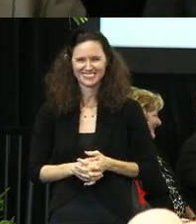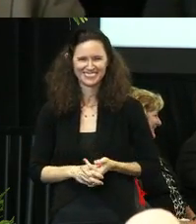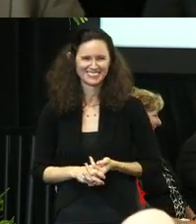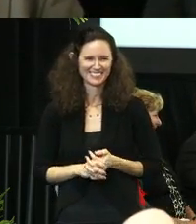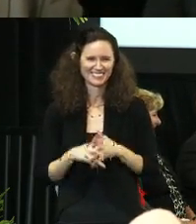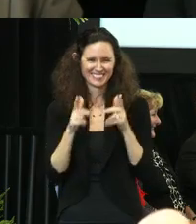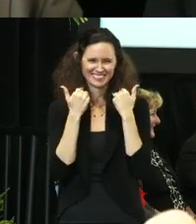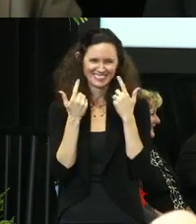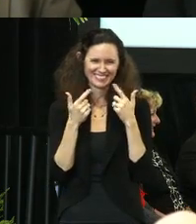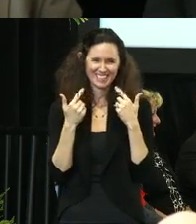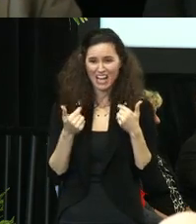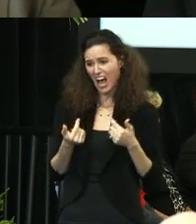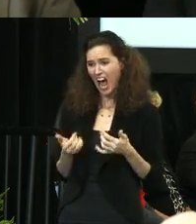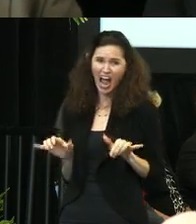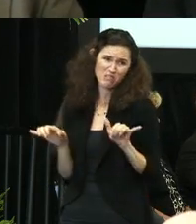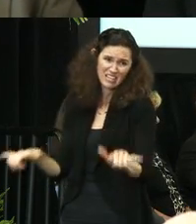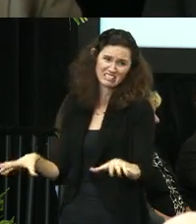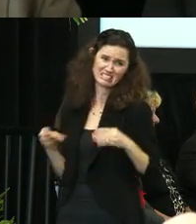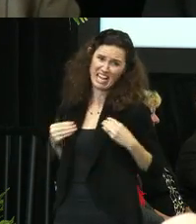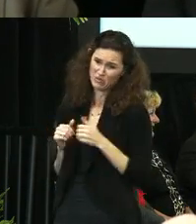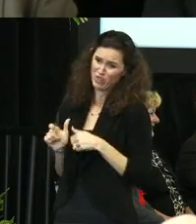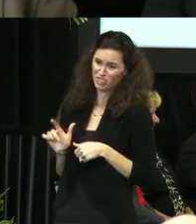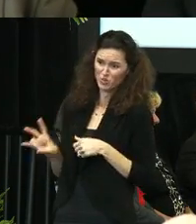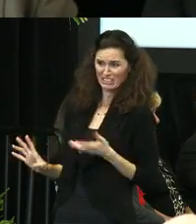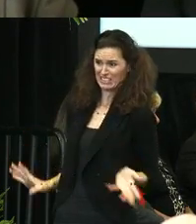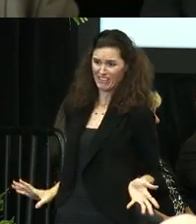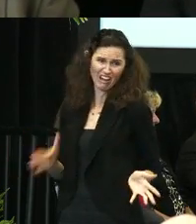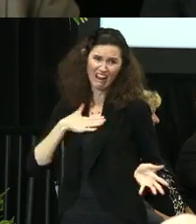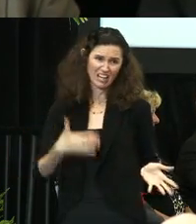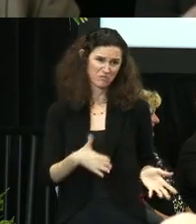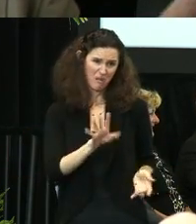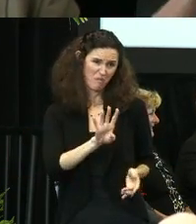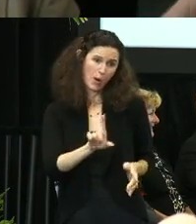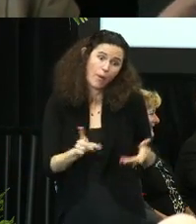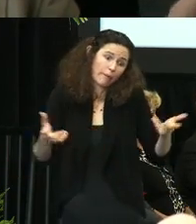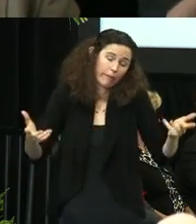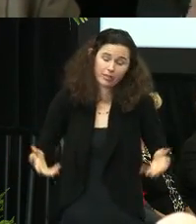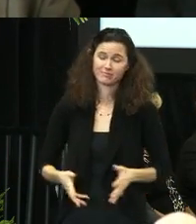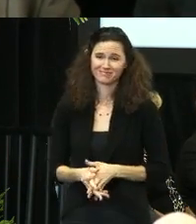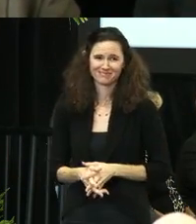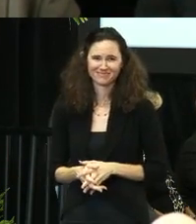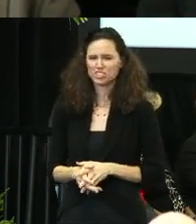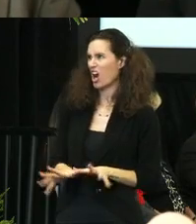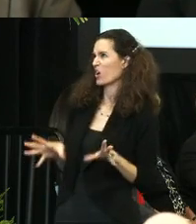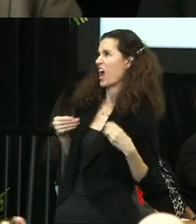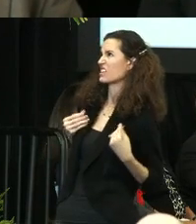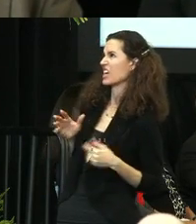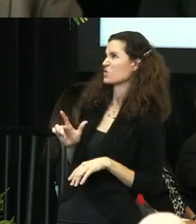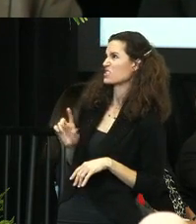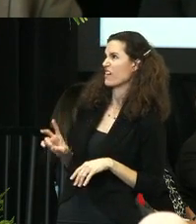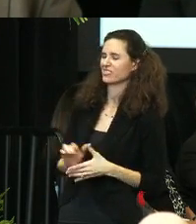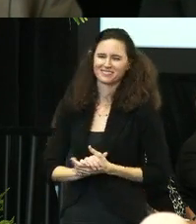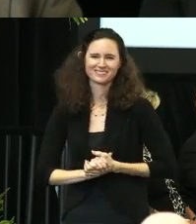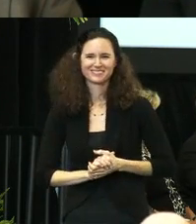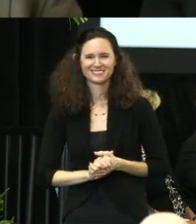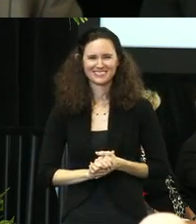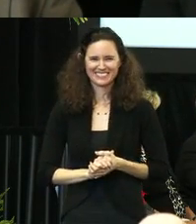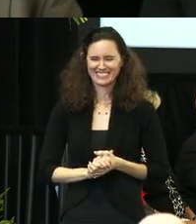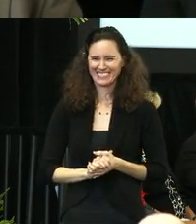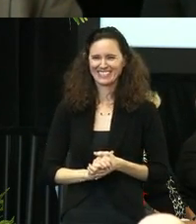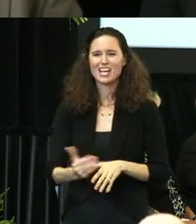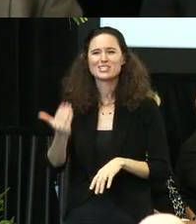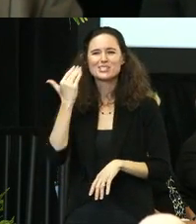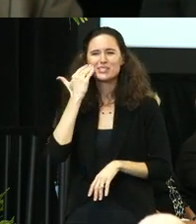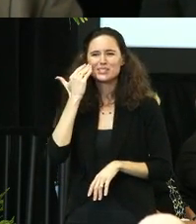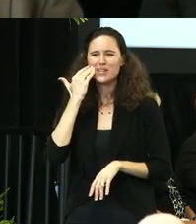I would have stuck with 27, but Dr. Bilski, you know. I'll take 27. Dr. Bilski is known